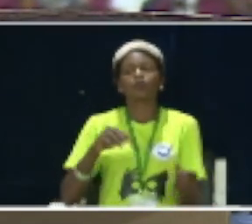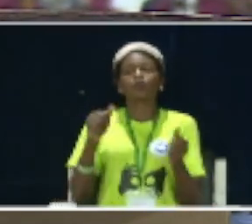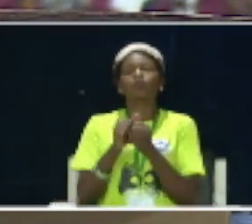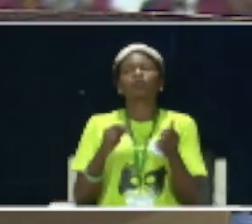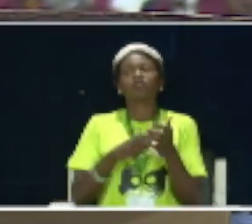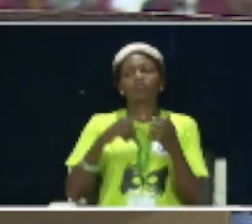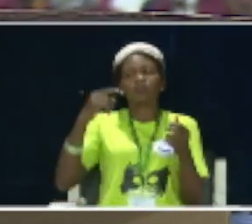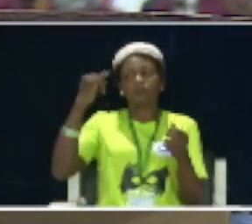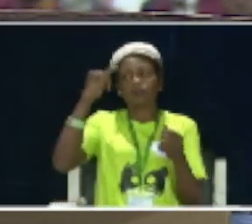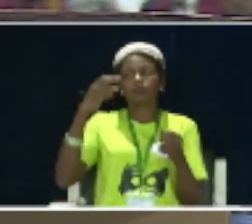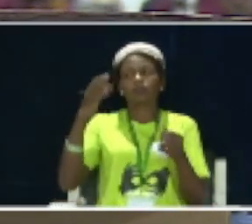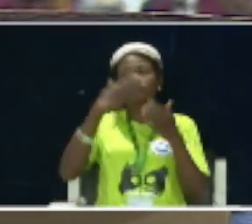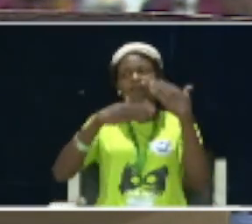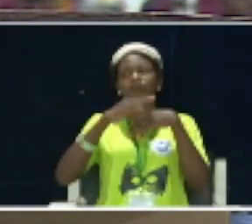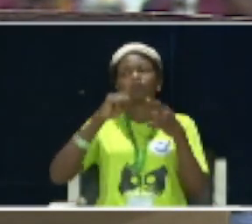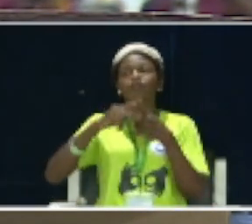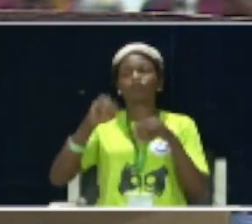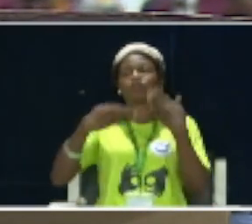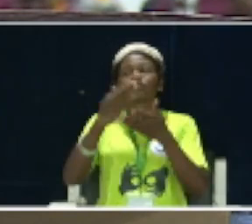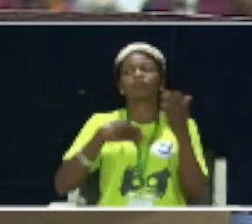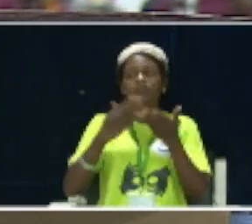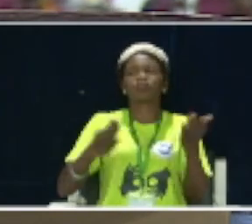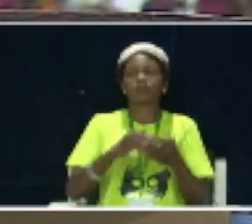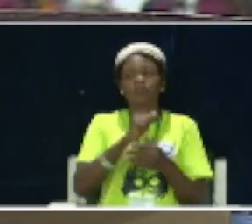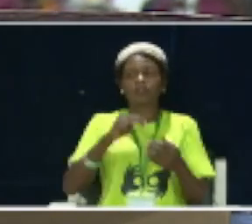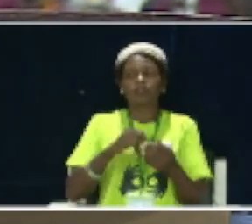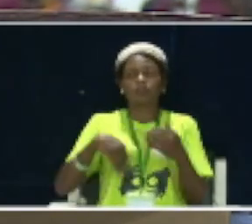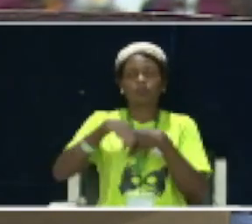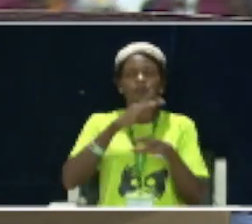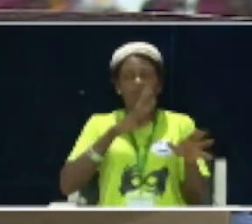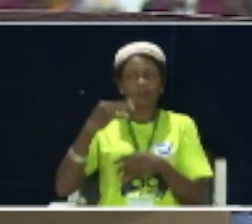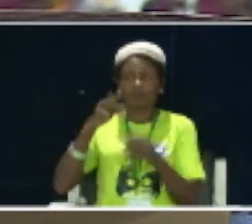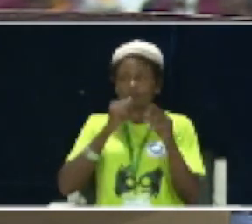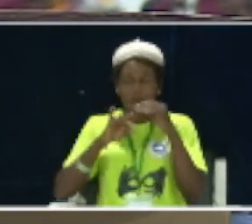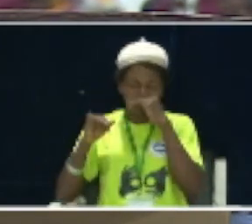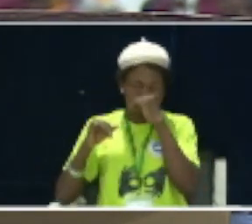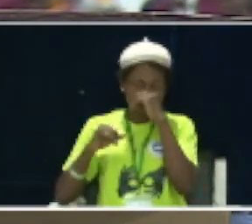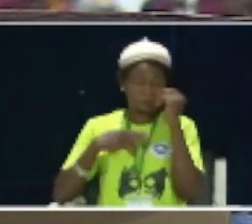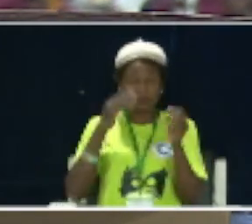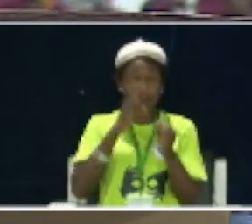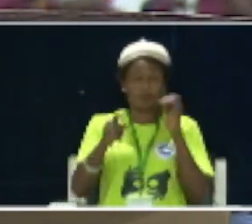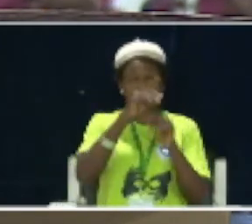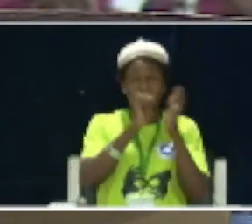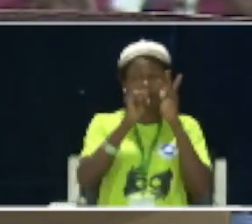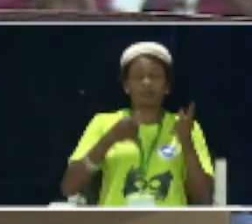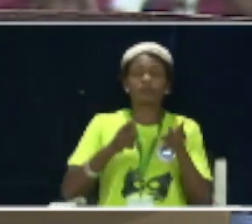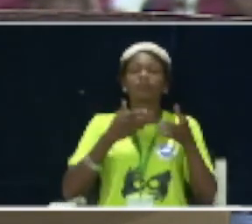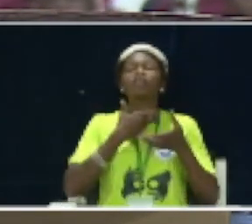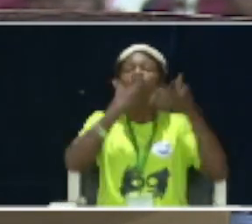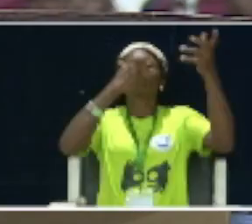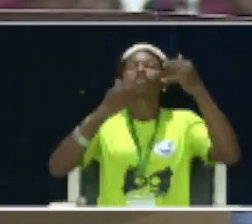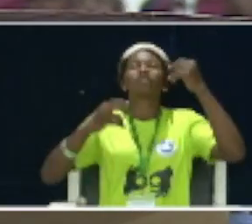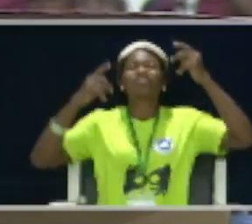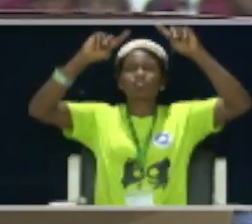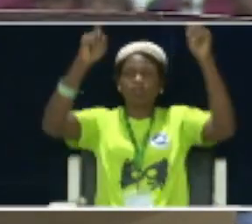heaven is to give somebody here an overflow of blessing. And if you are that person, let me hear you shout a